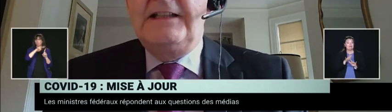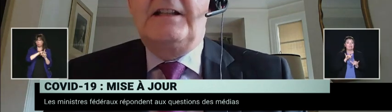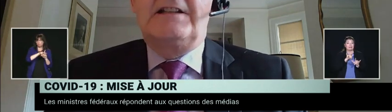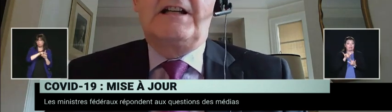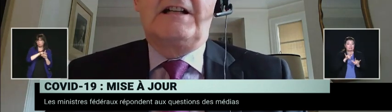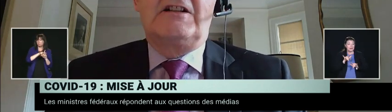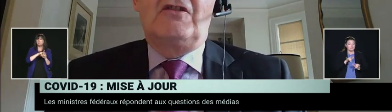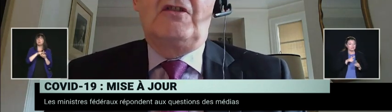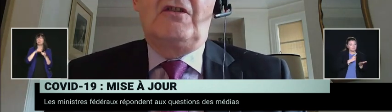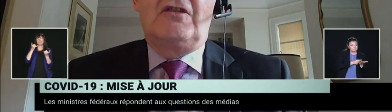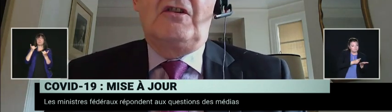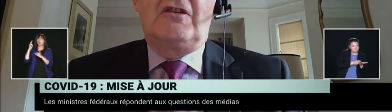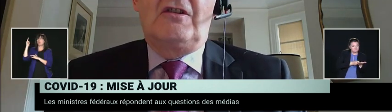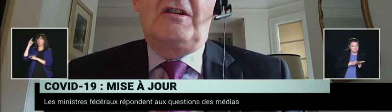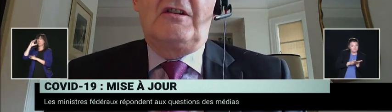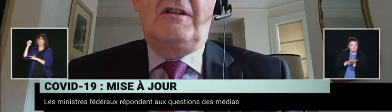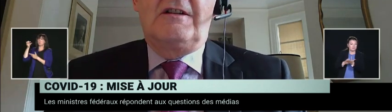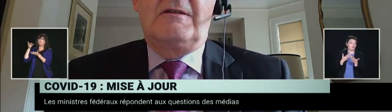pénalité dans